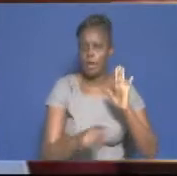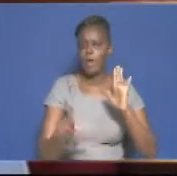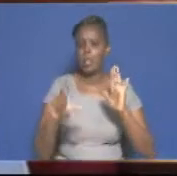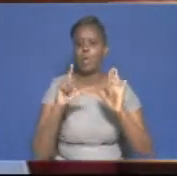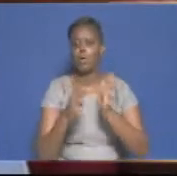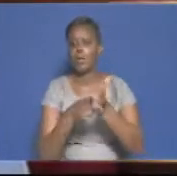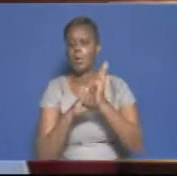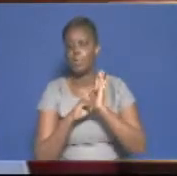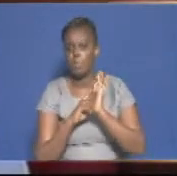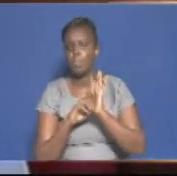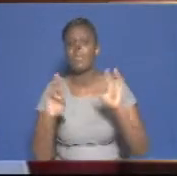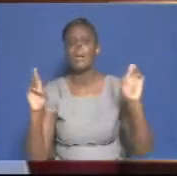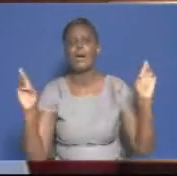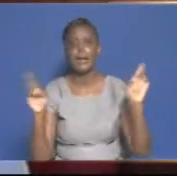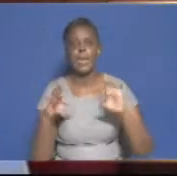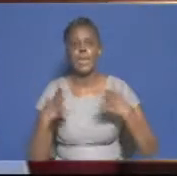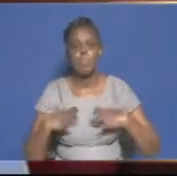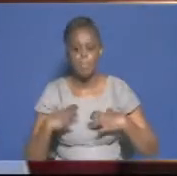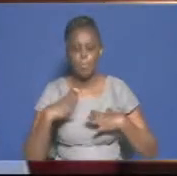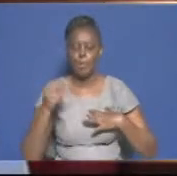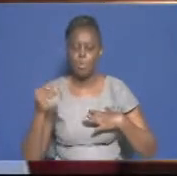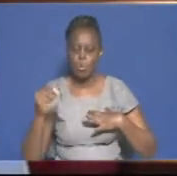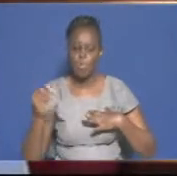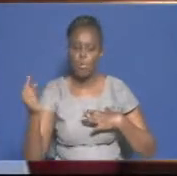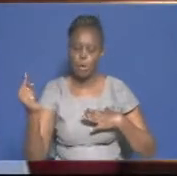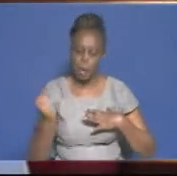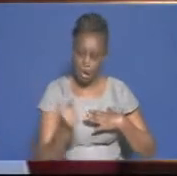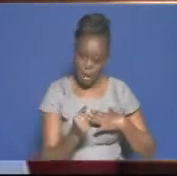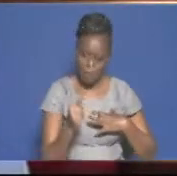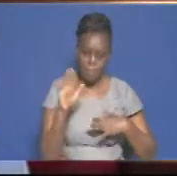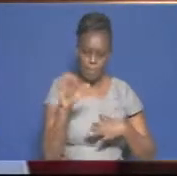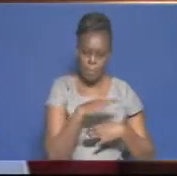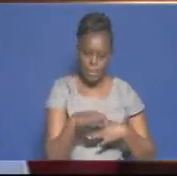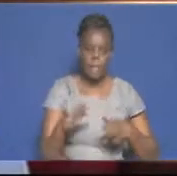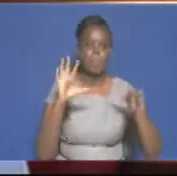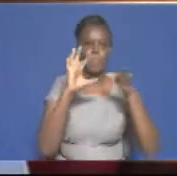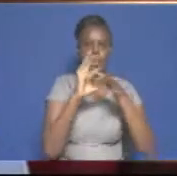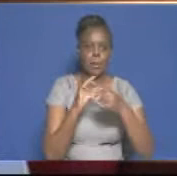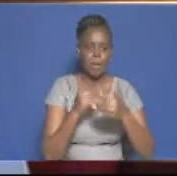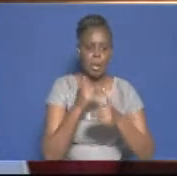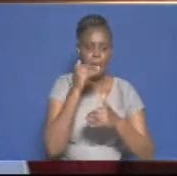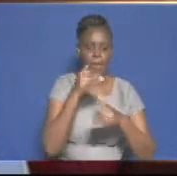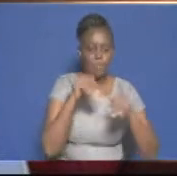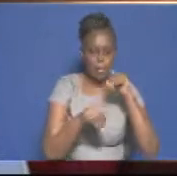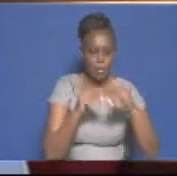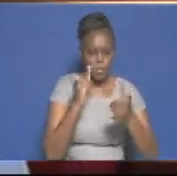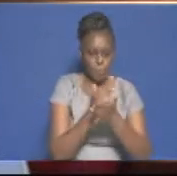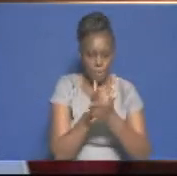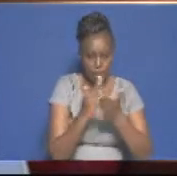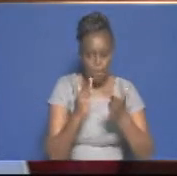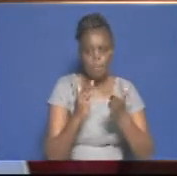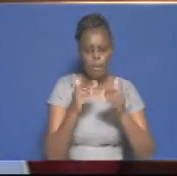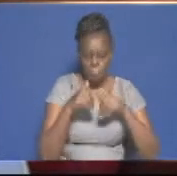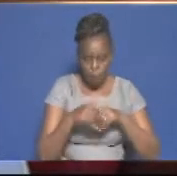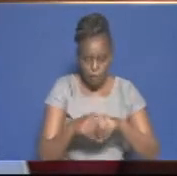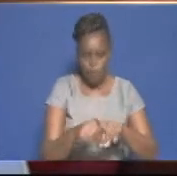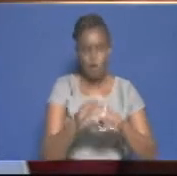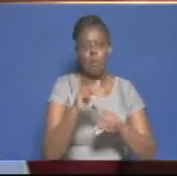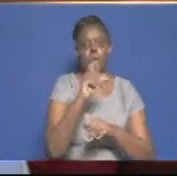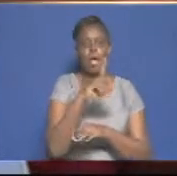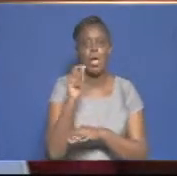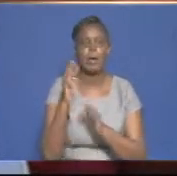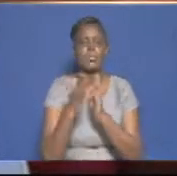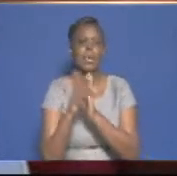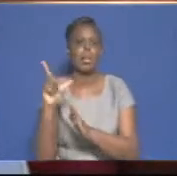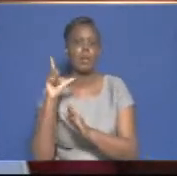those who are ready go out and come out to this House after they're elected within the stipulations of the Elections Act. And it